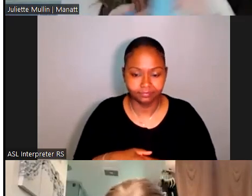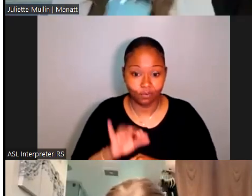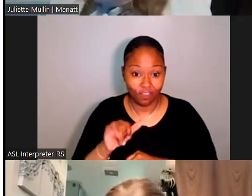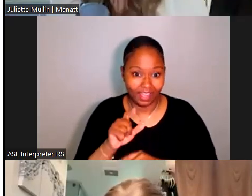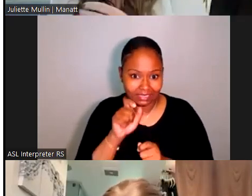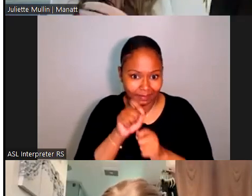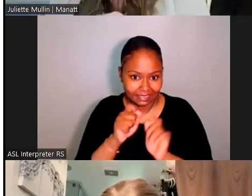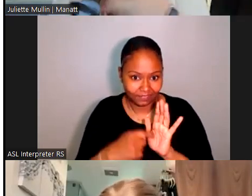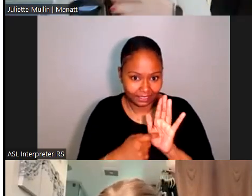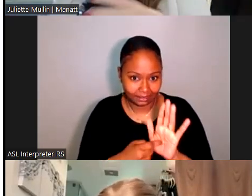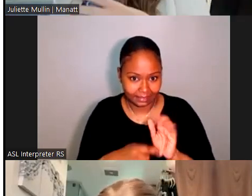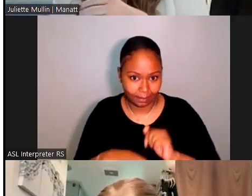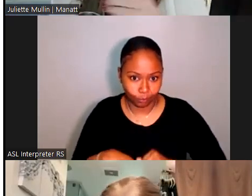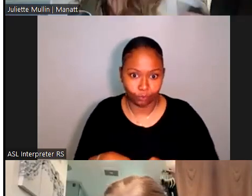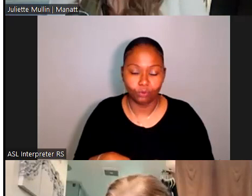gave,